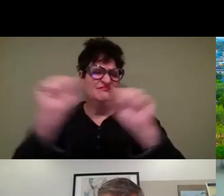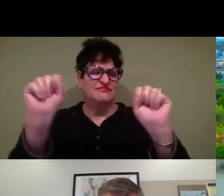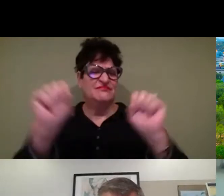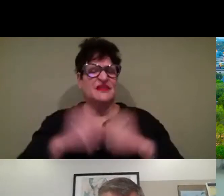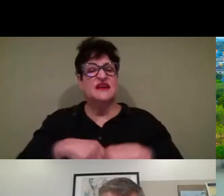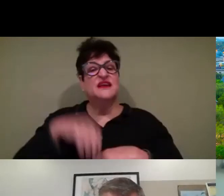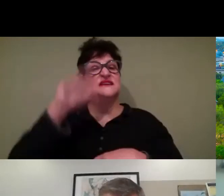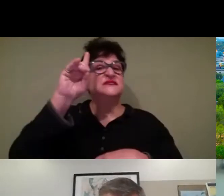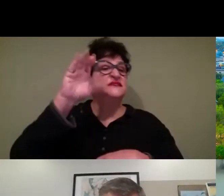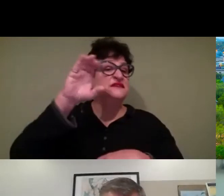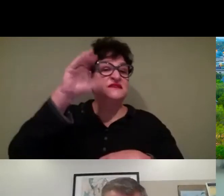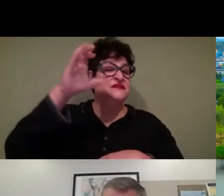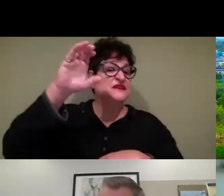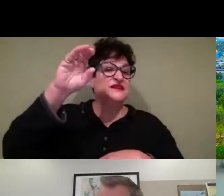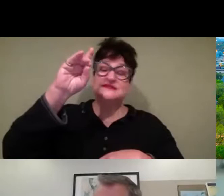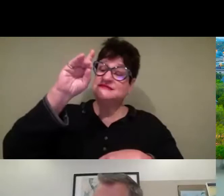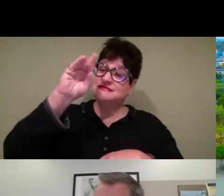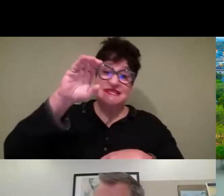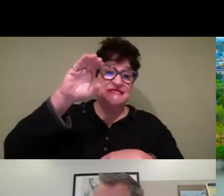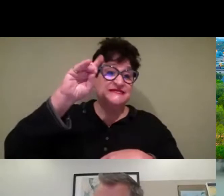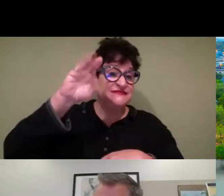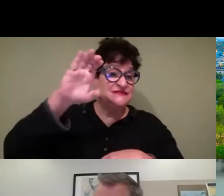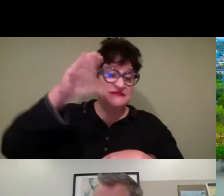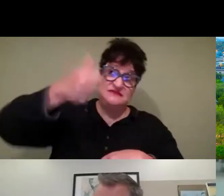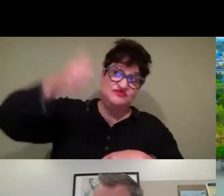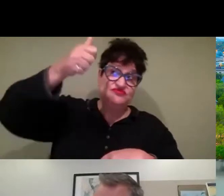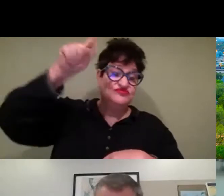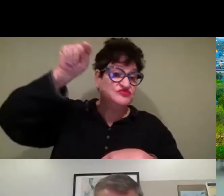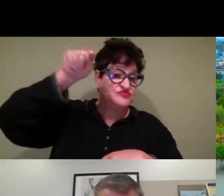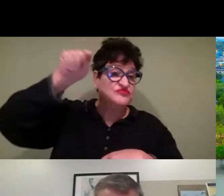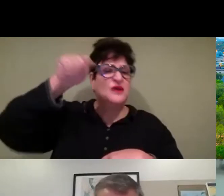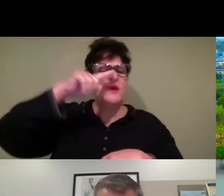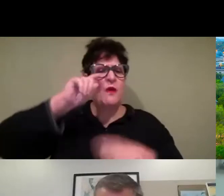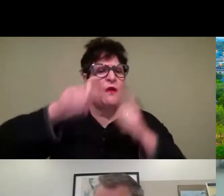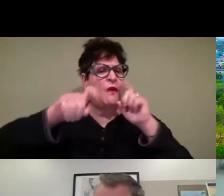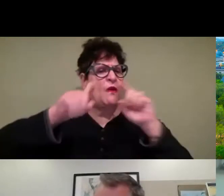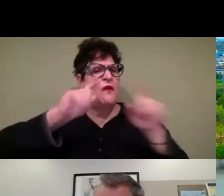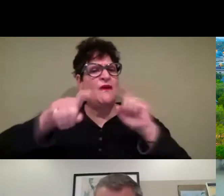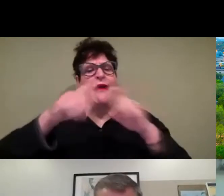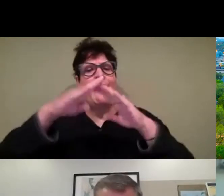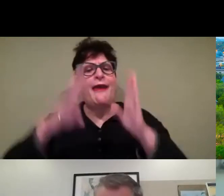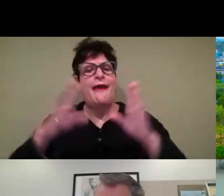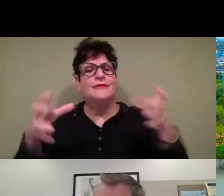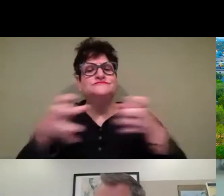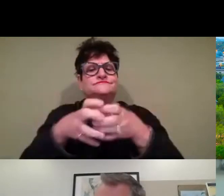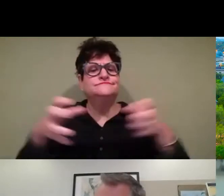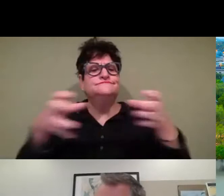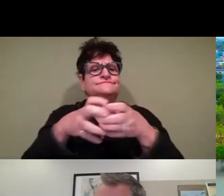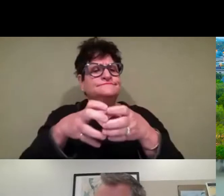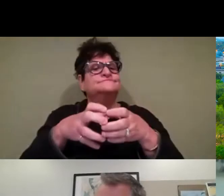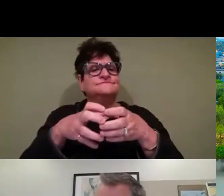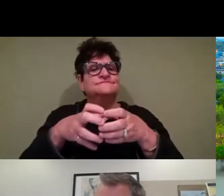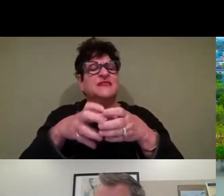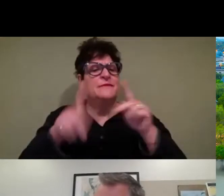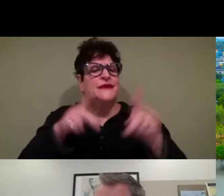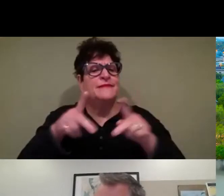that kind of small house gatherings have contributed significantly to the uptick in the number